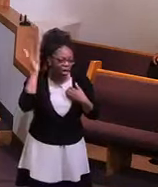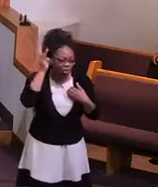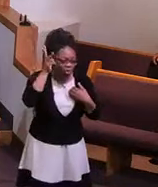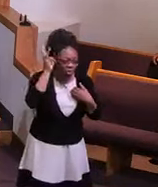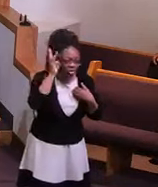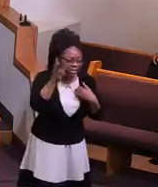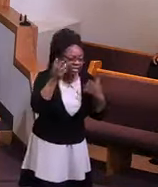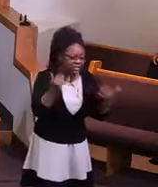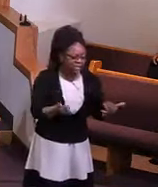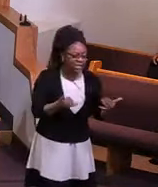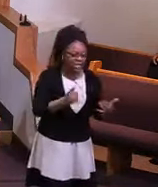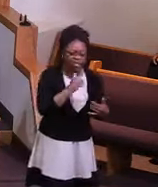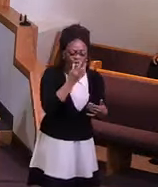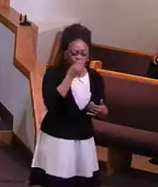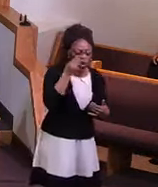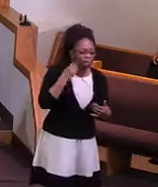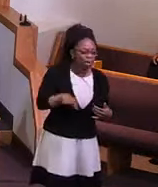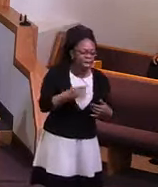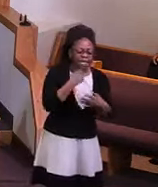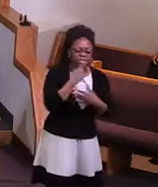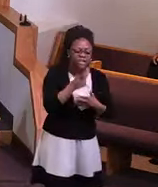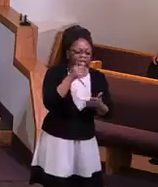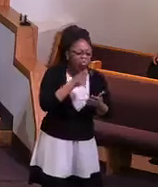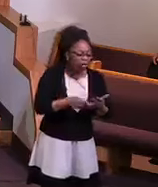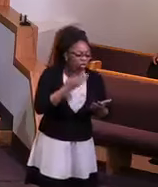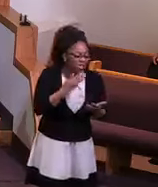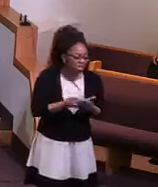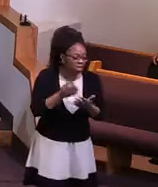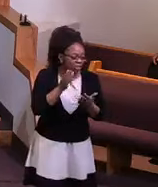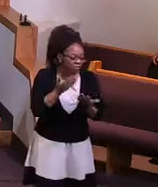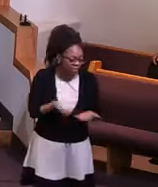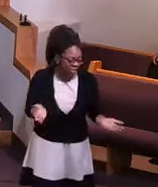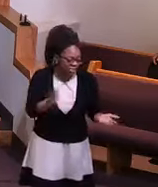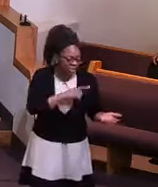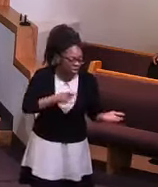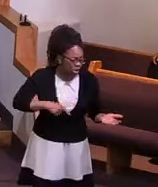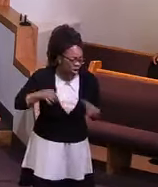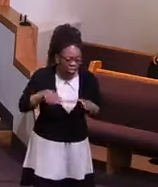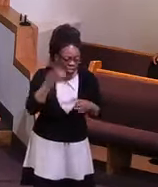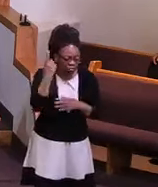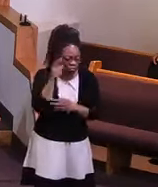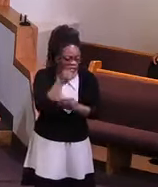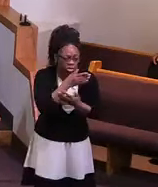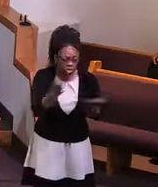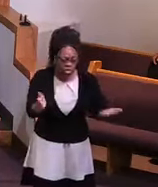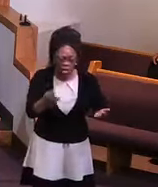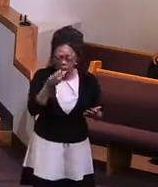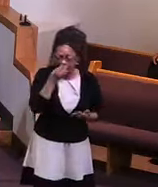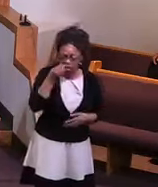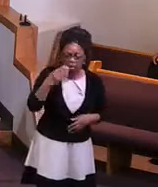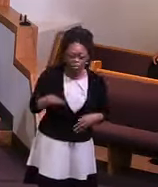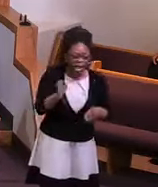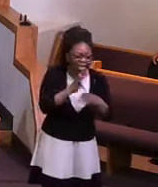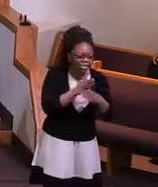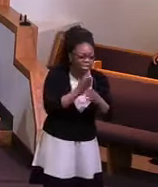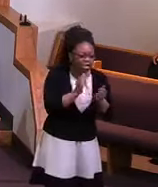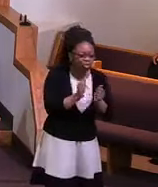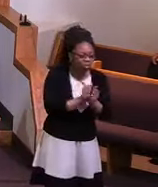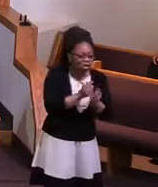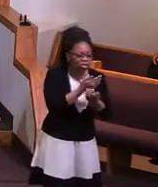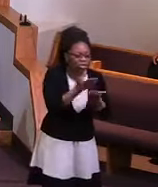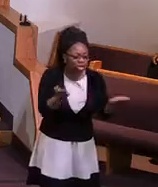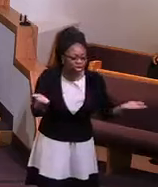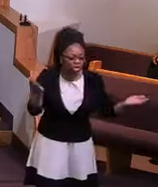mind telling of the good things the Lord has done for you. Well, I don't mind sharing with you this morning that I too